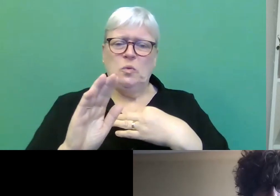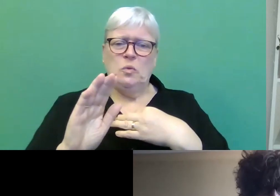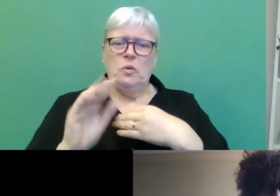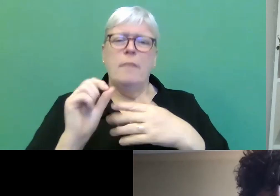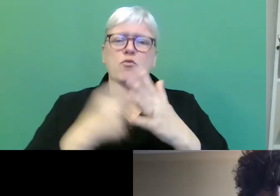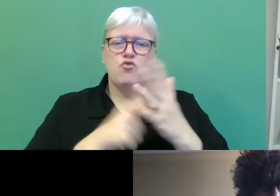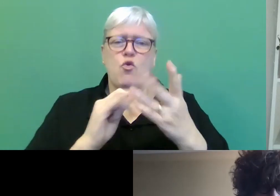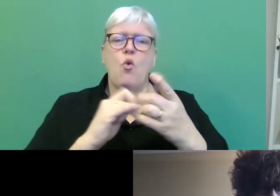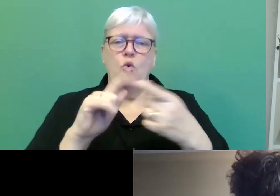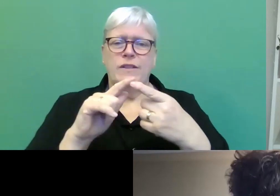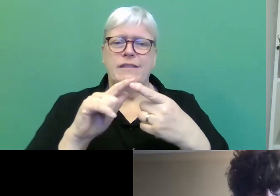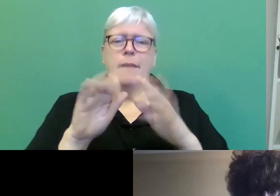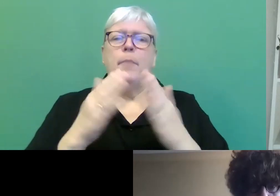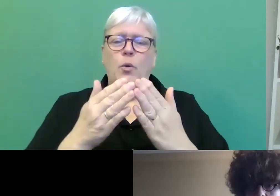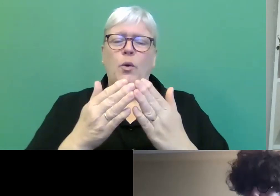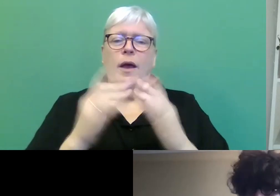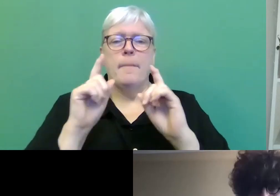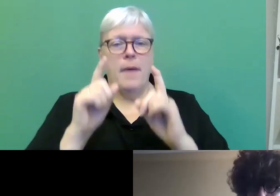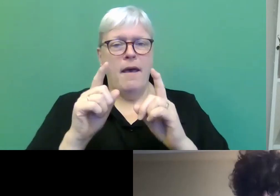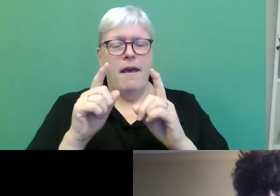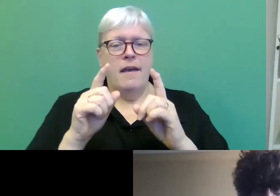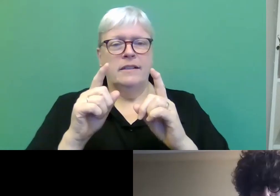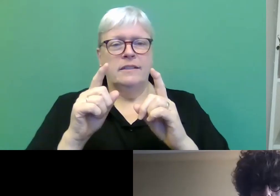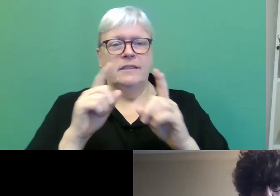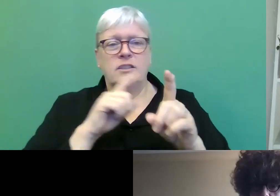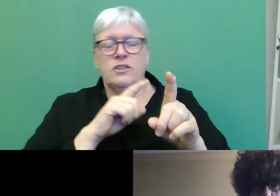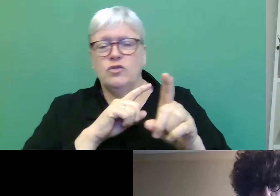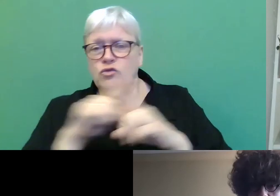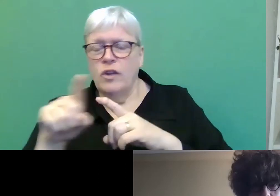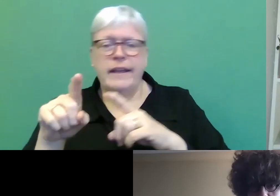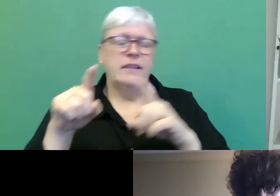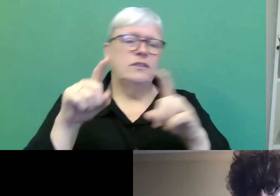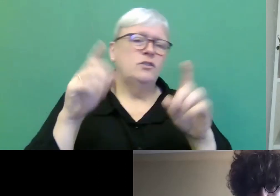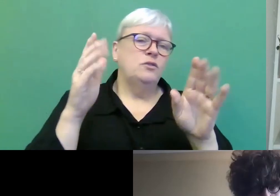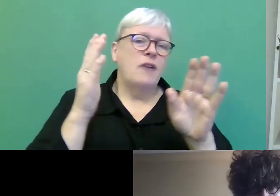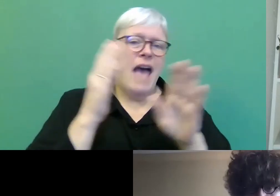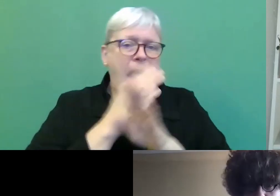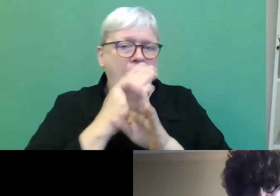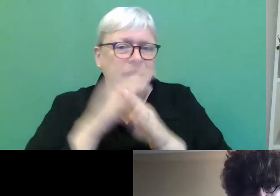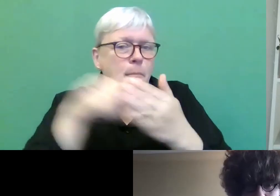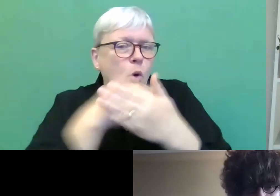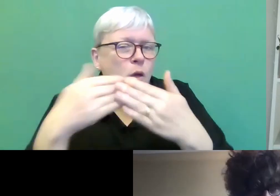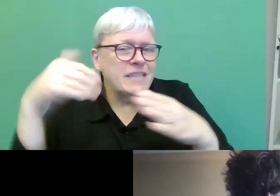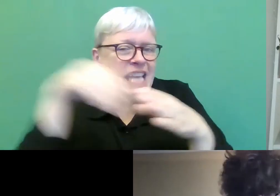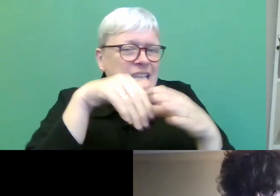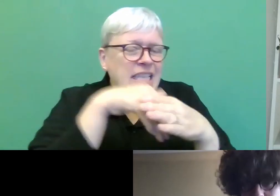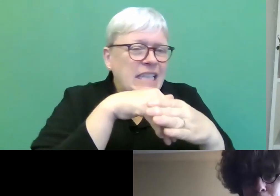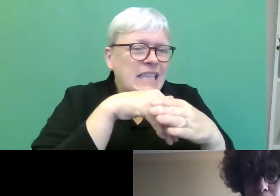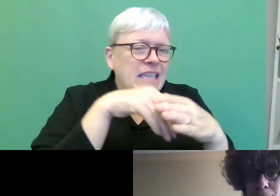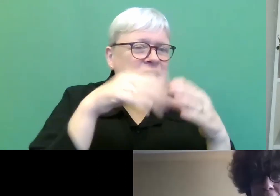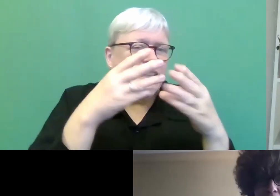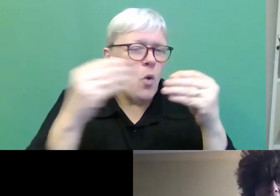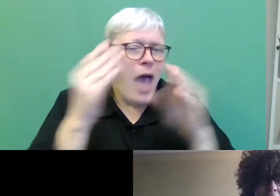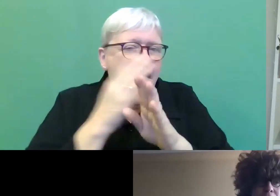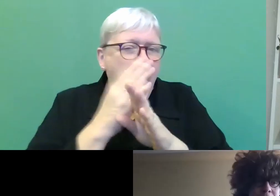book. However, I was constantly trying to Trojan horse poems into the book at every stage, sometimes by flattening them out and hiding them in